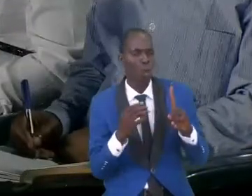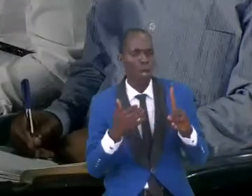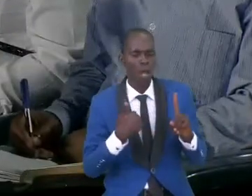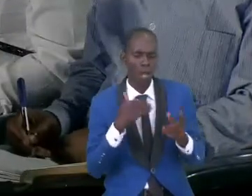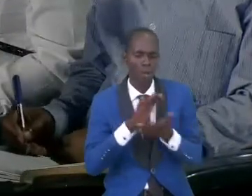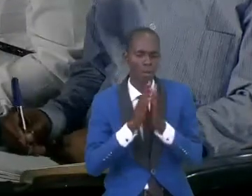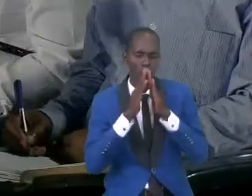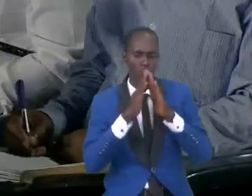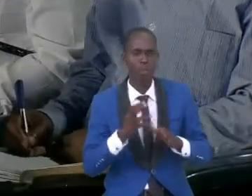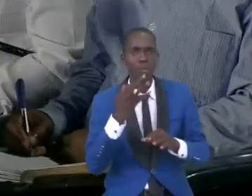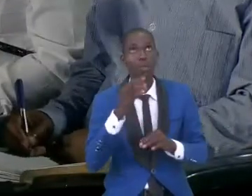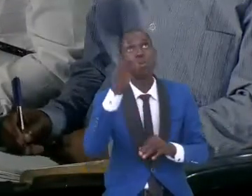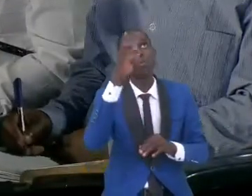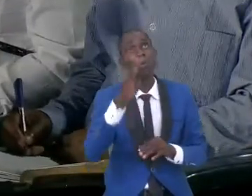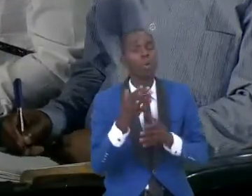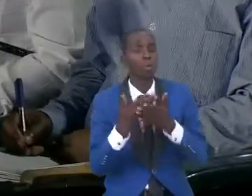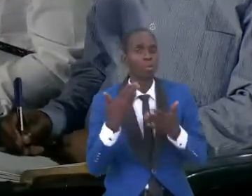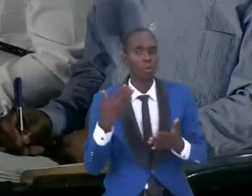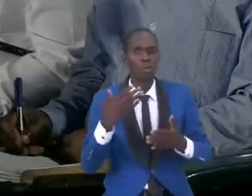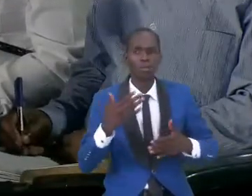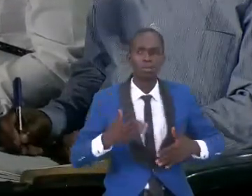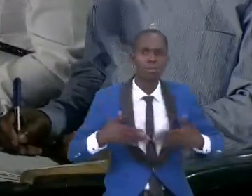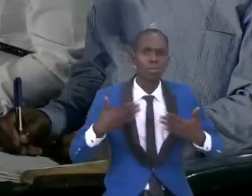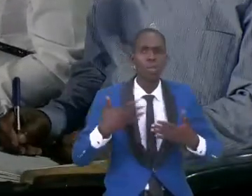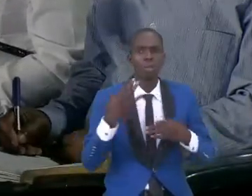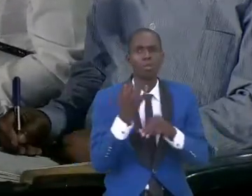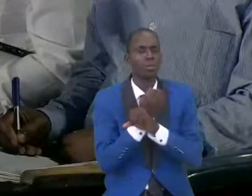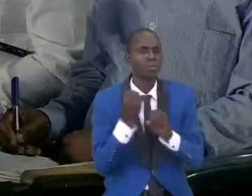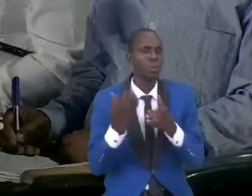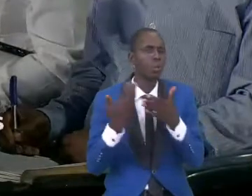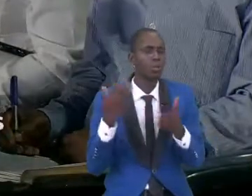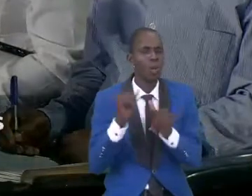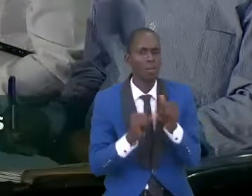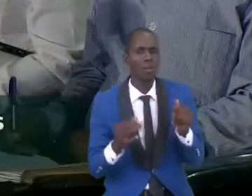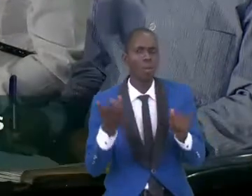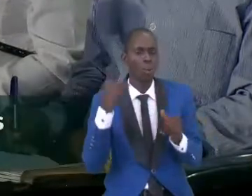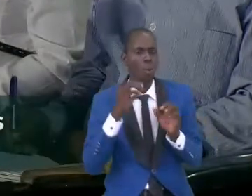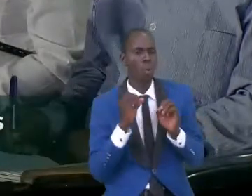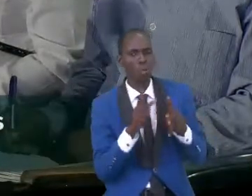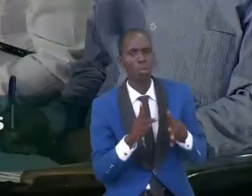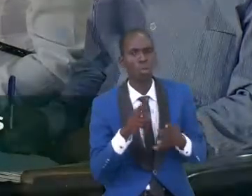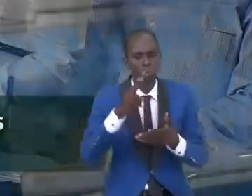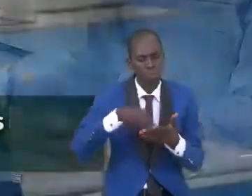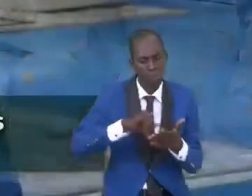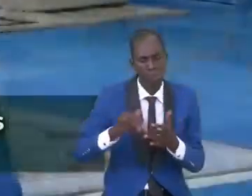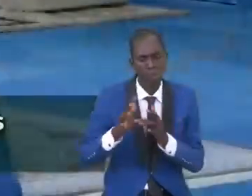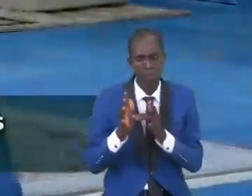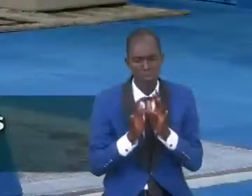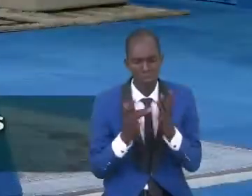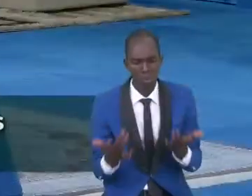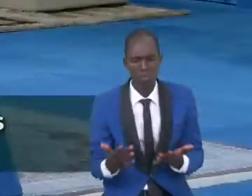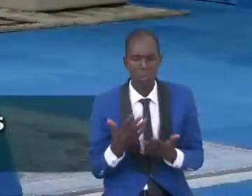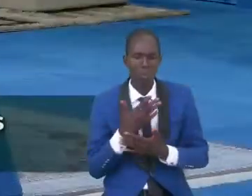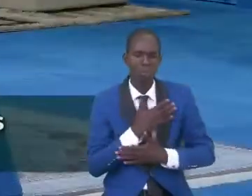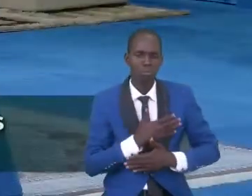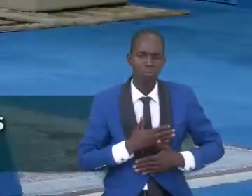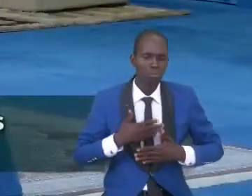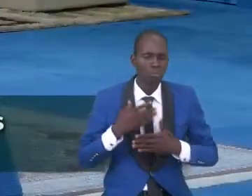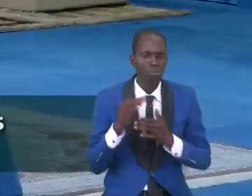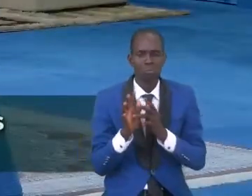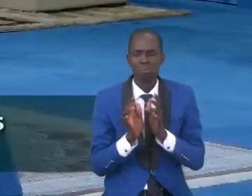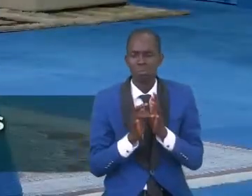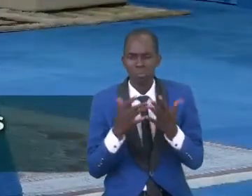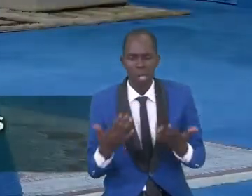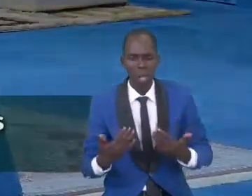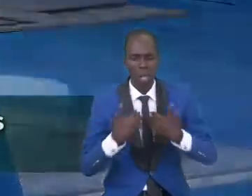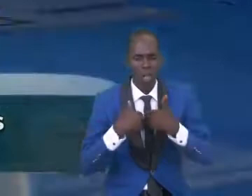joy of salvation before. Everything was all right. You were reading the Bible, enjoying the Bible, having fellowship with